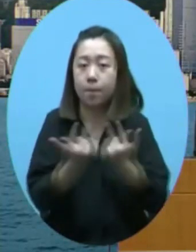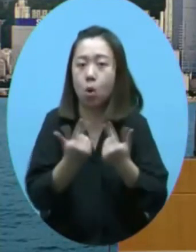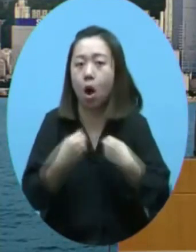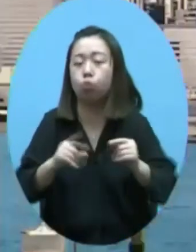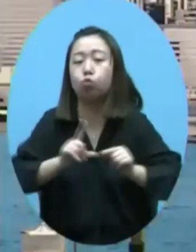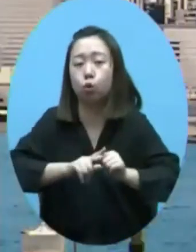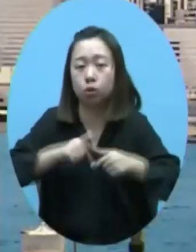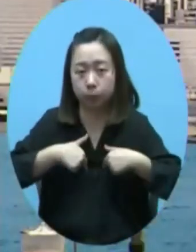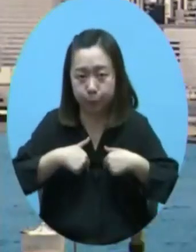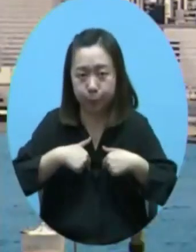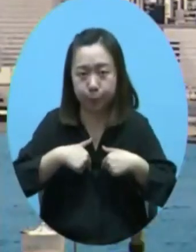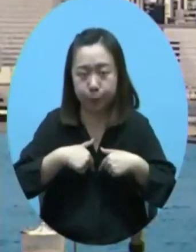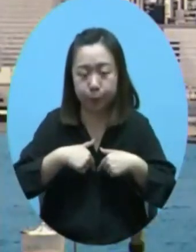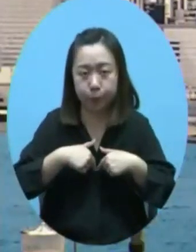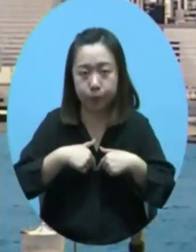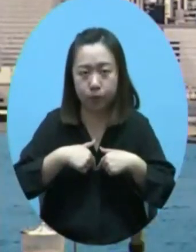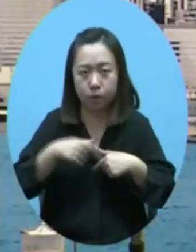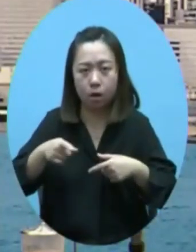For North Point Education Center,